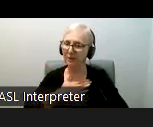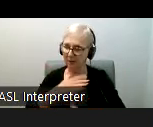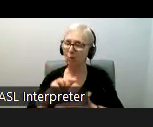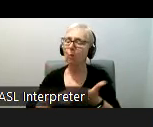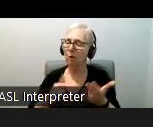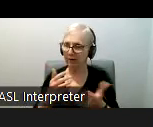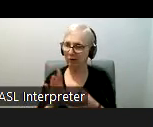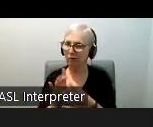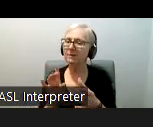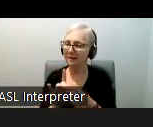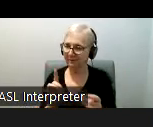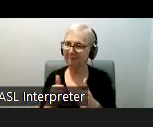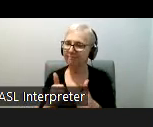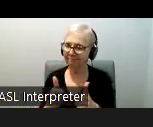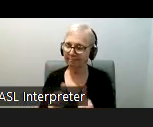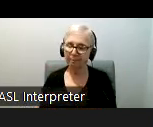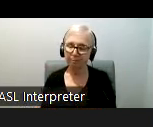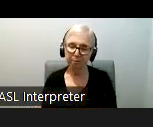saying.